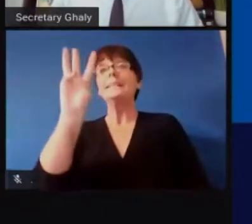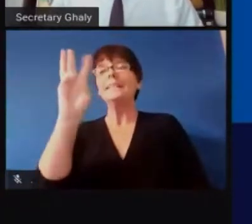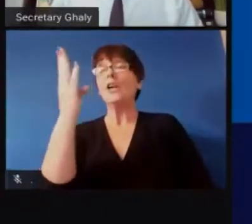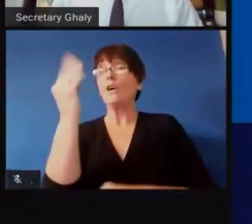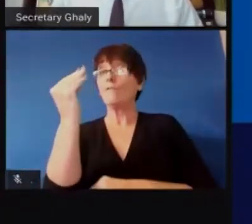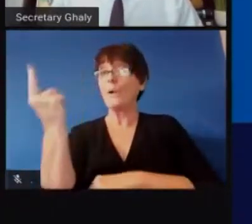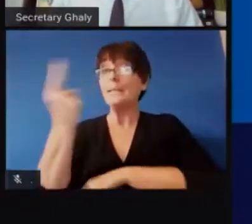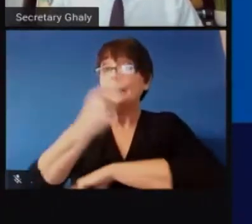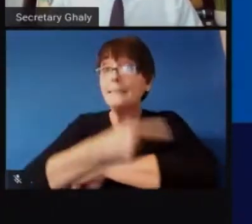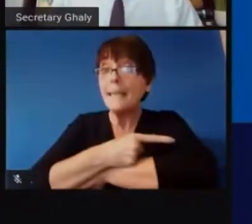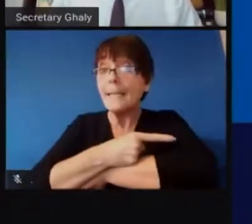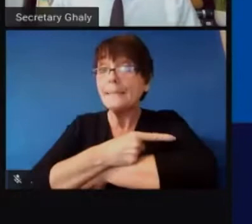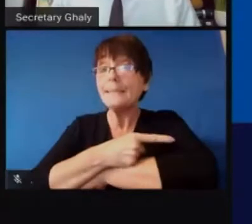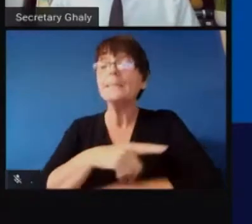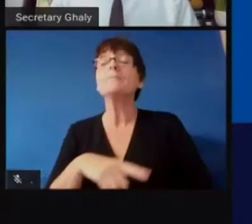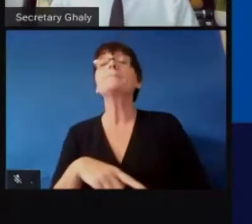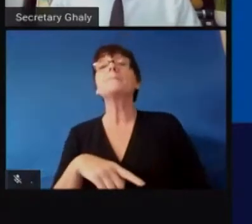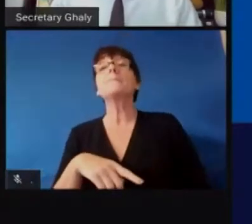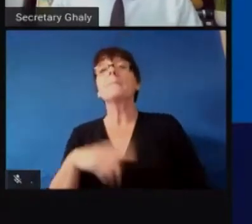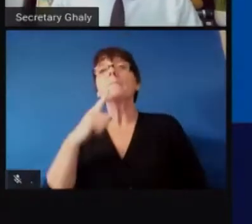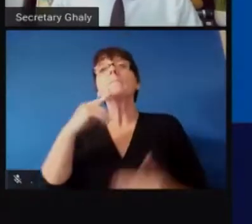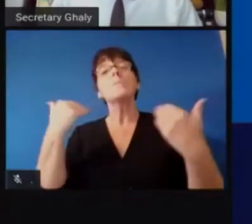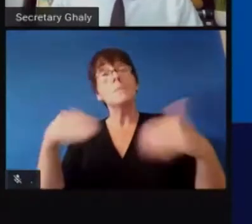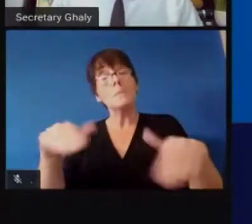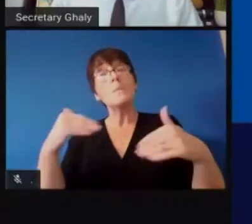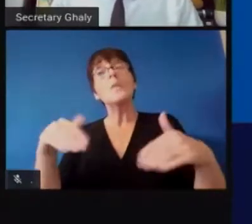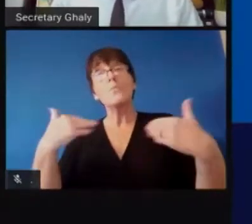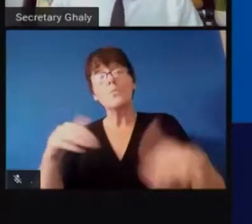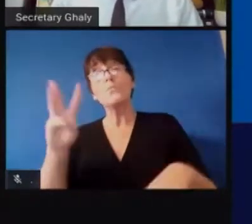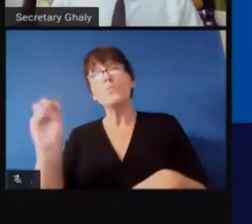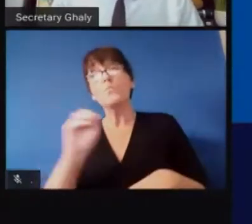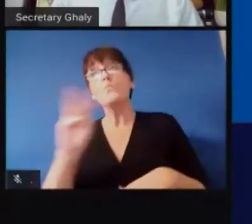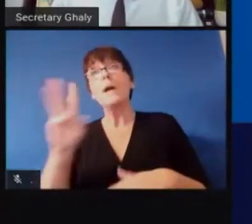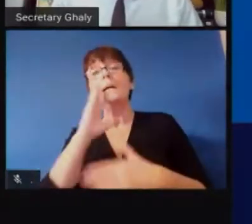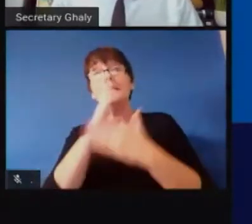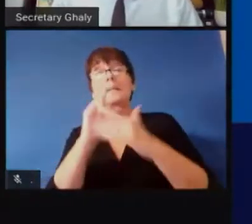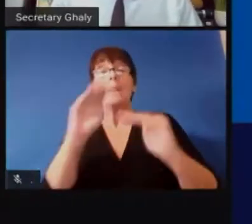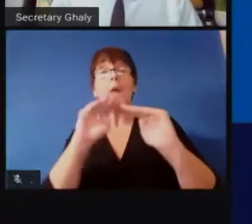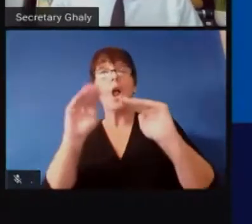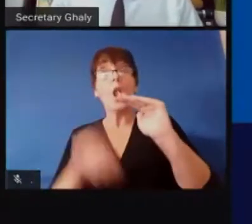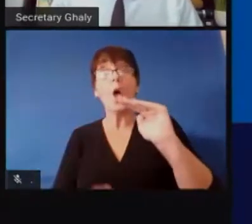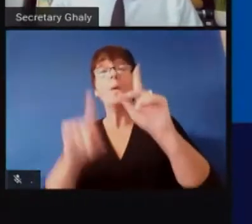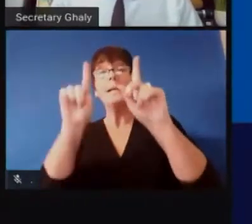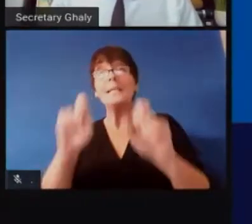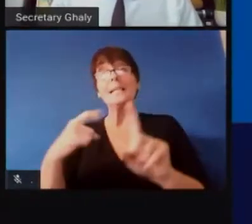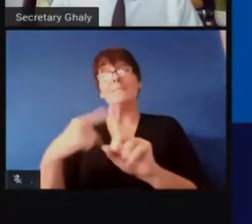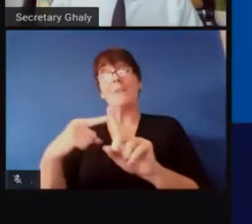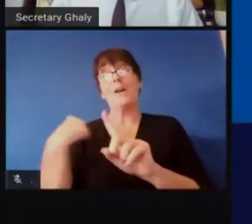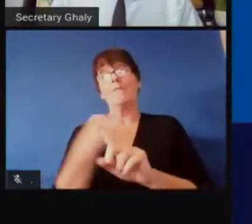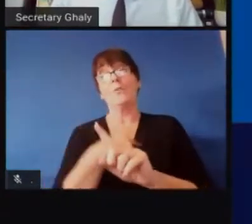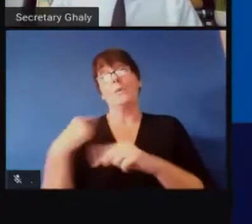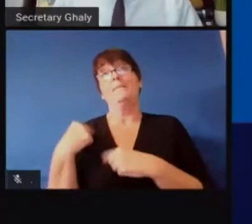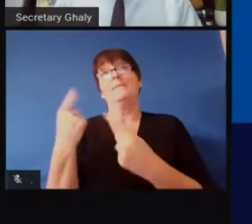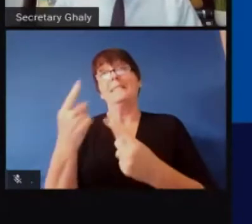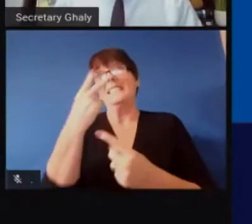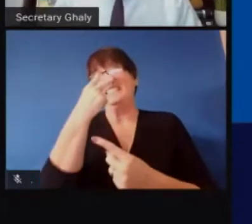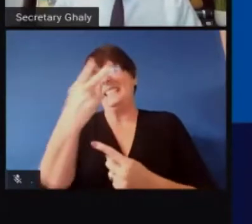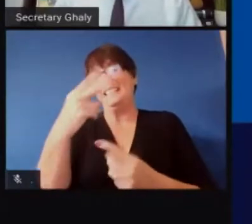14-day is tremendous. It's really some of the lowest test positivities that we've seen across the